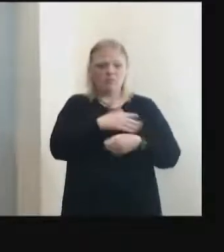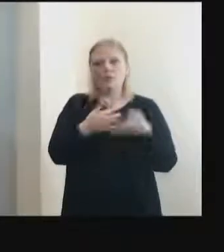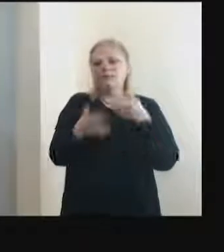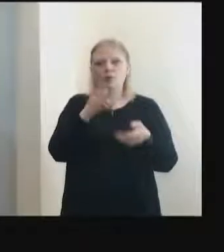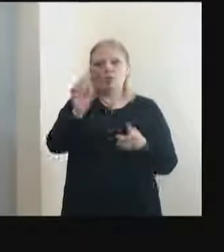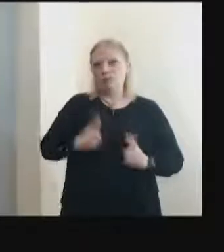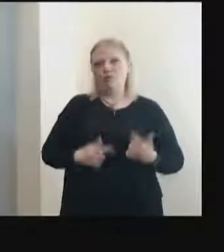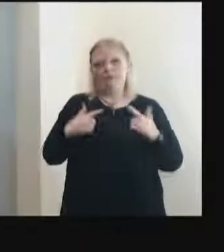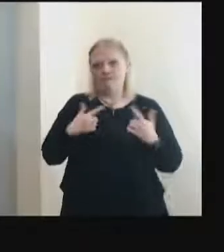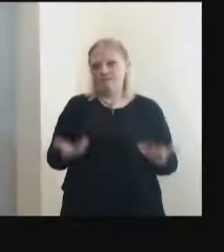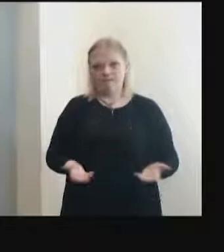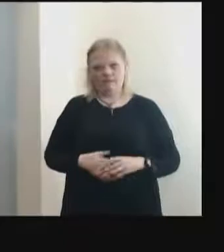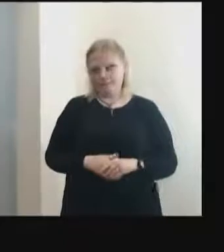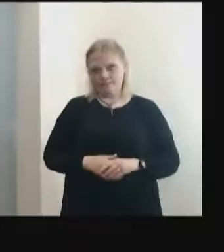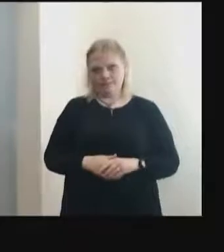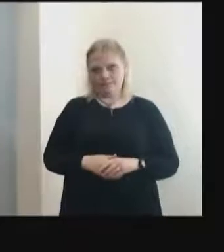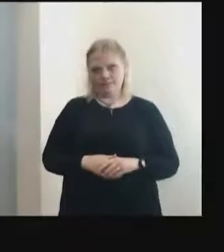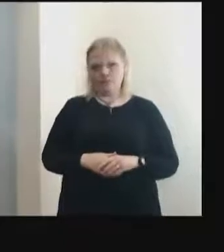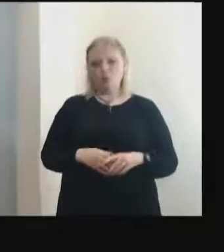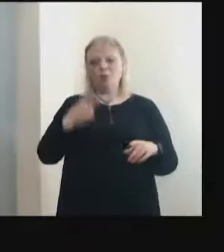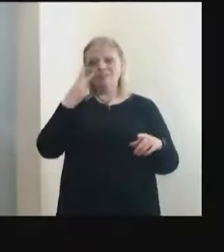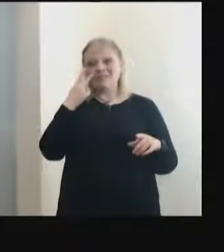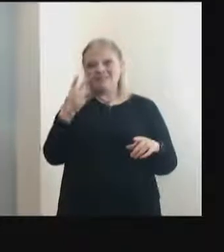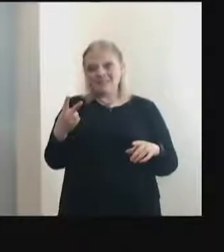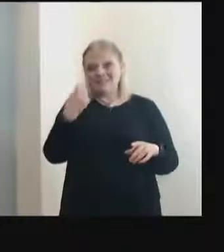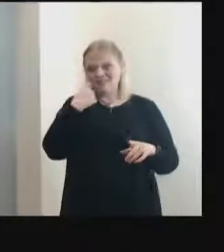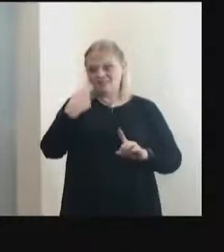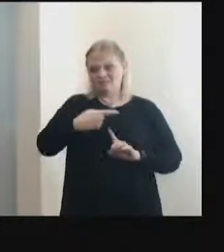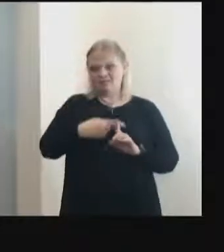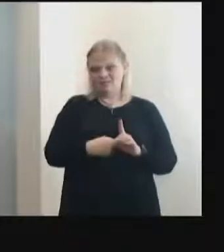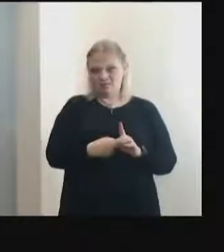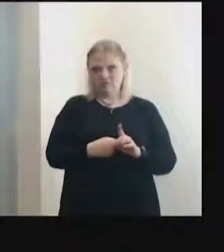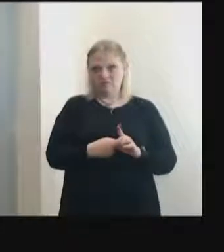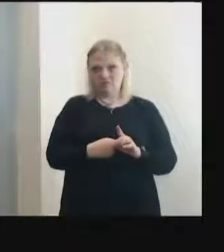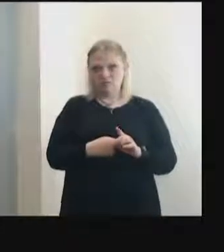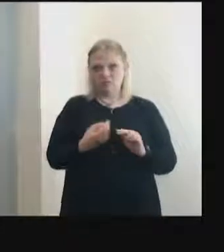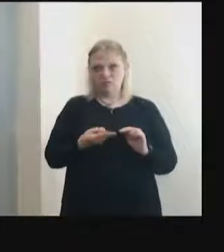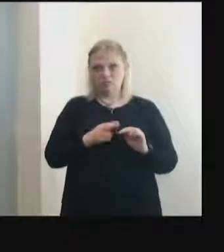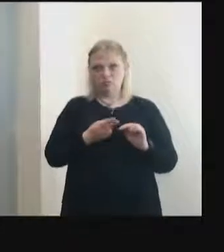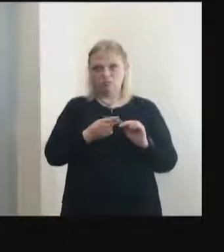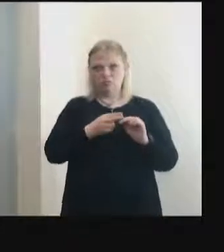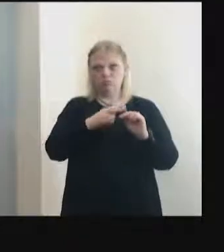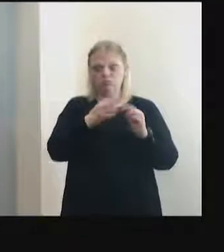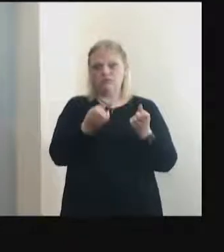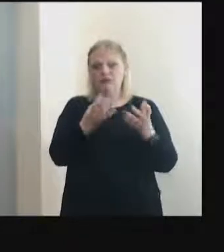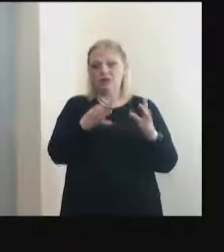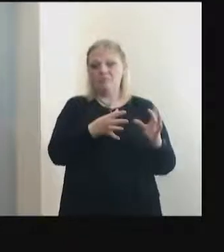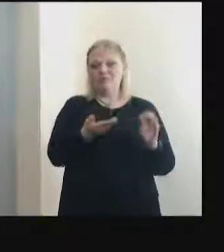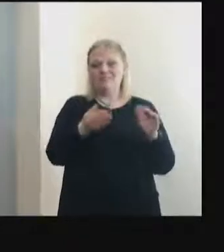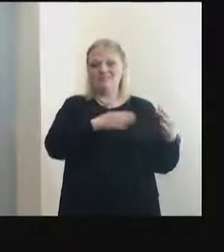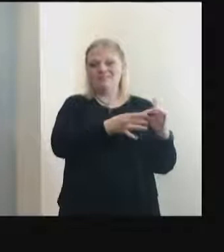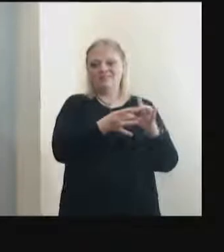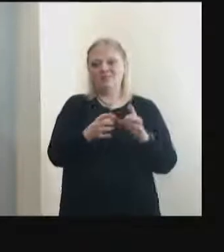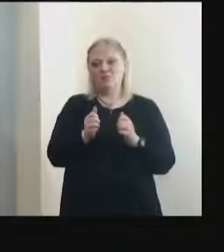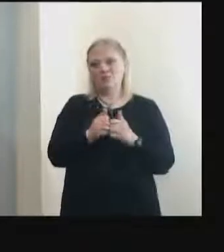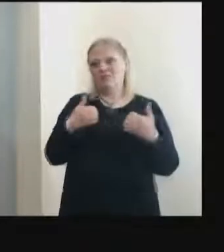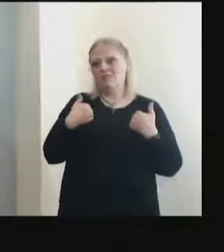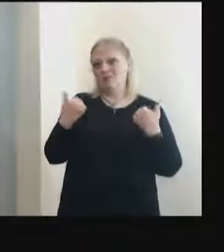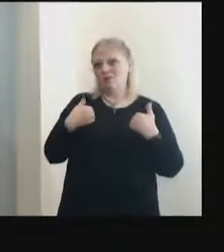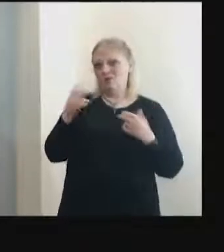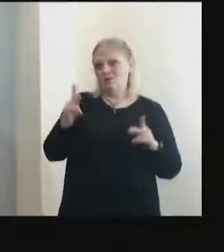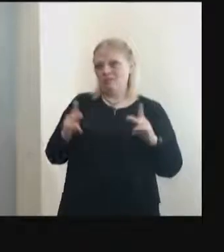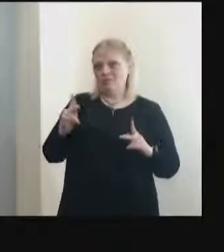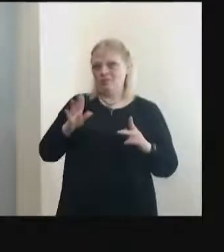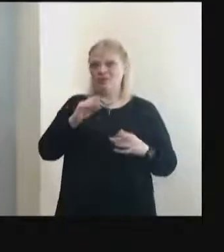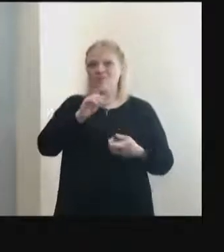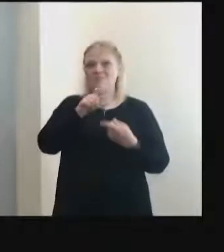live. But what we've seen in the last month has been a growth in the number of deaths associated with younger people and specifically